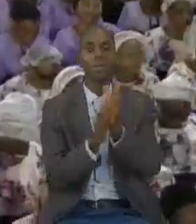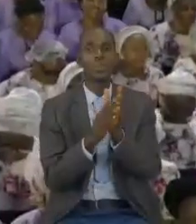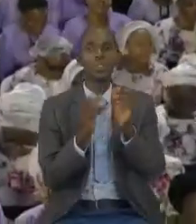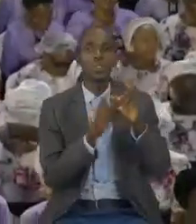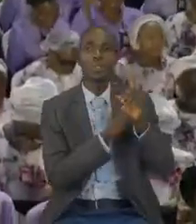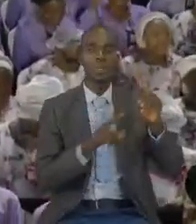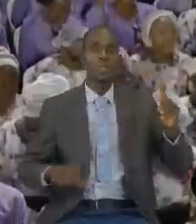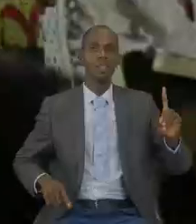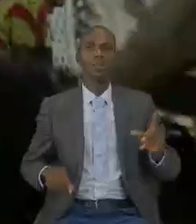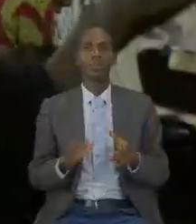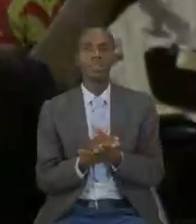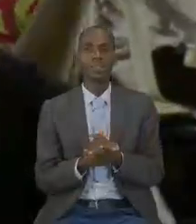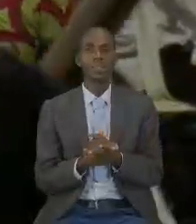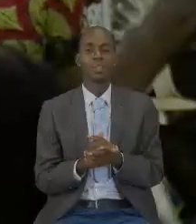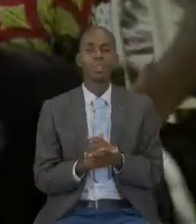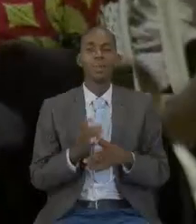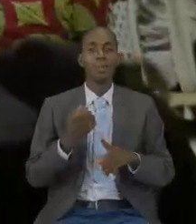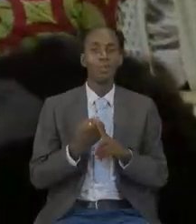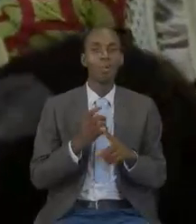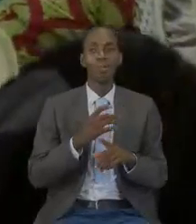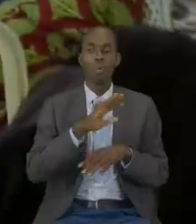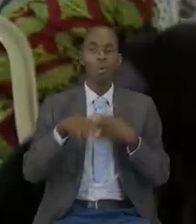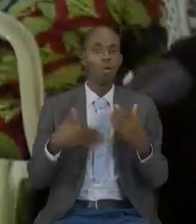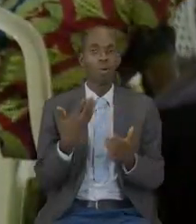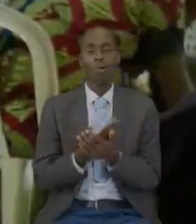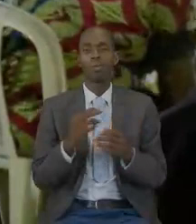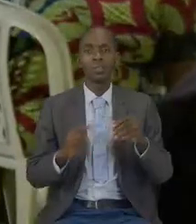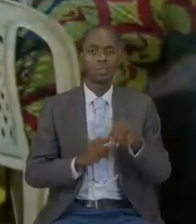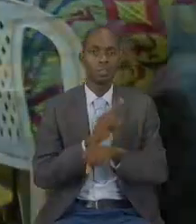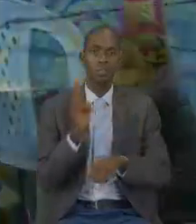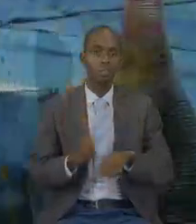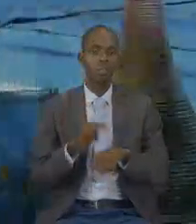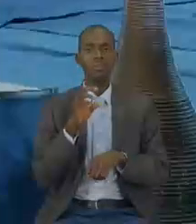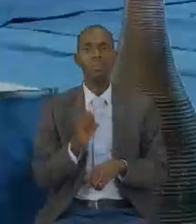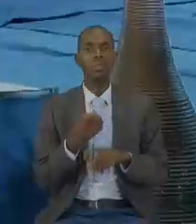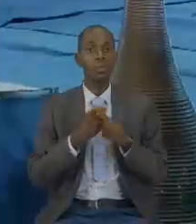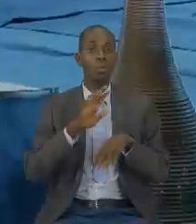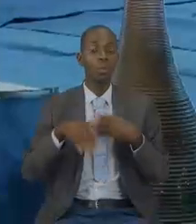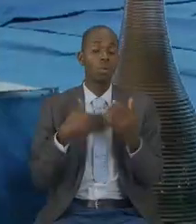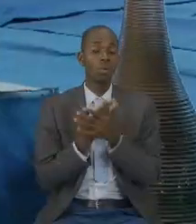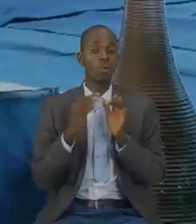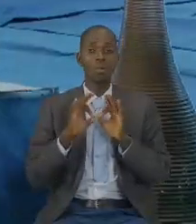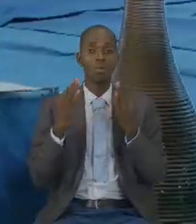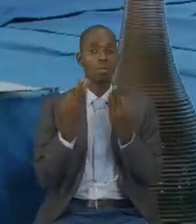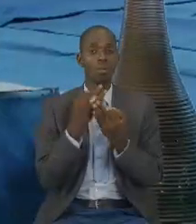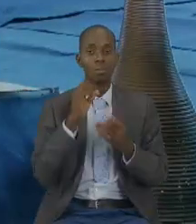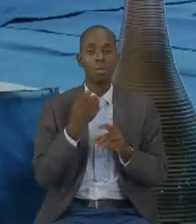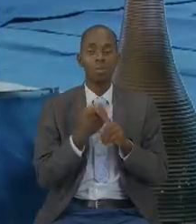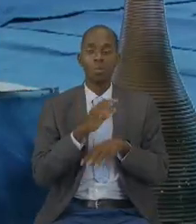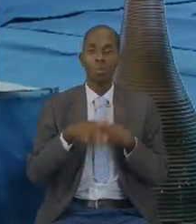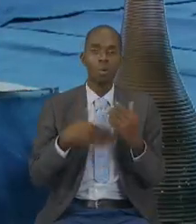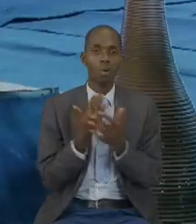the Lord from all nations. From all kindreds, from all